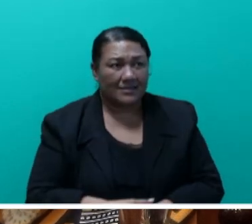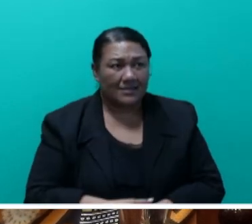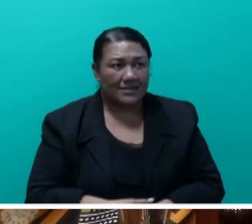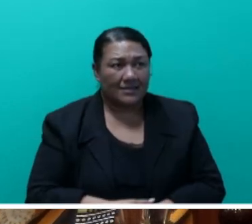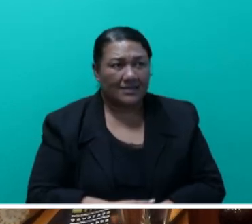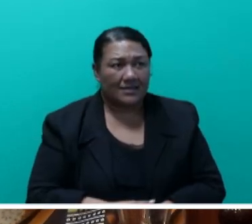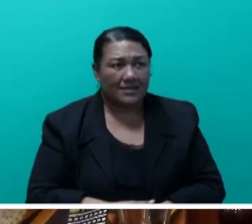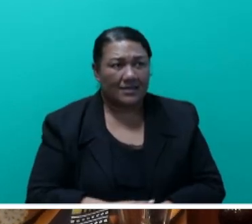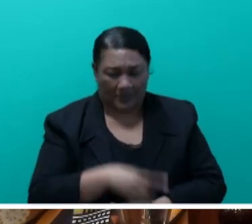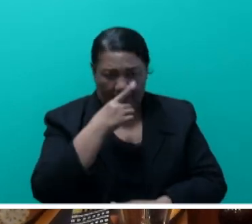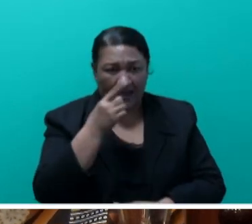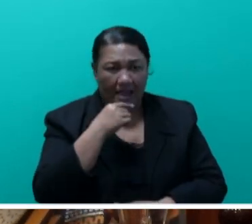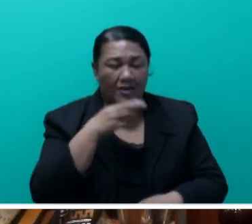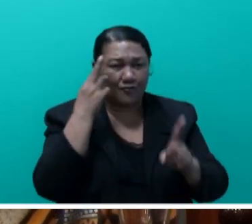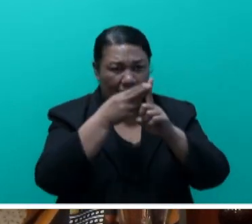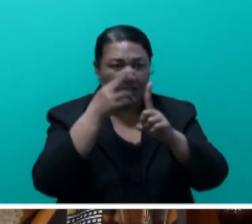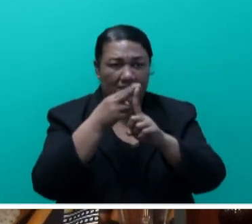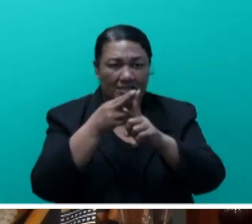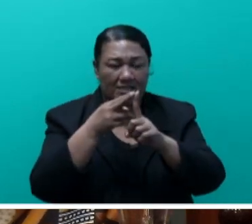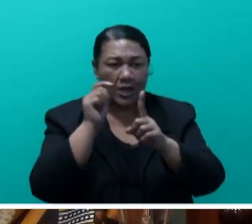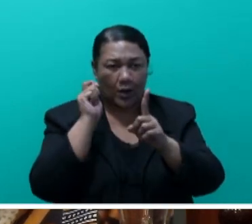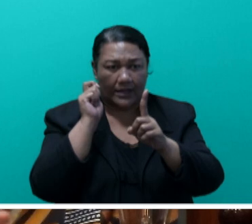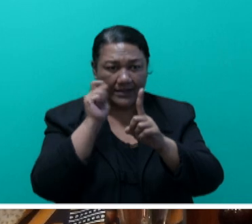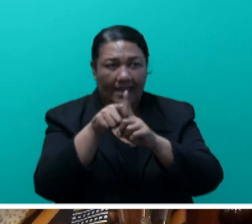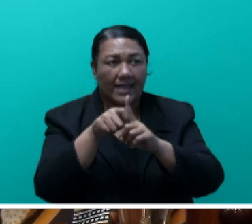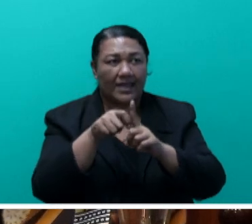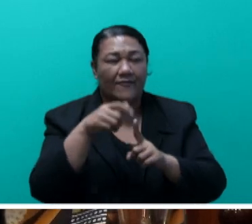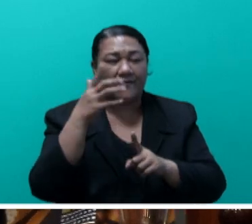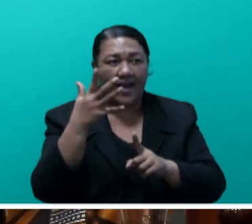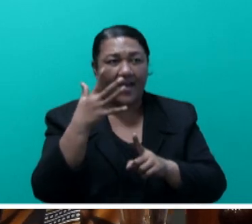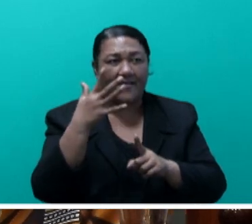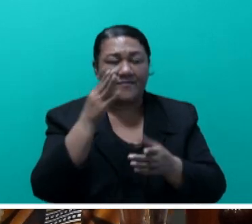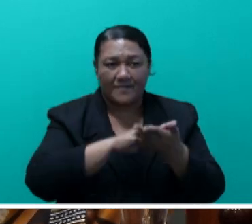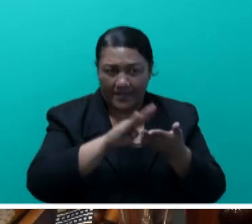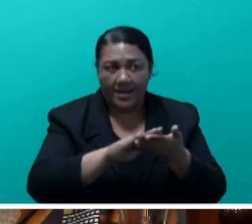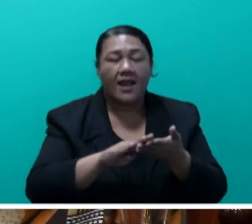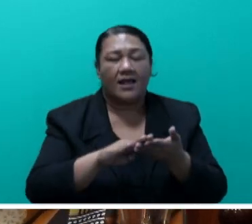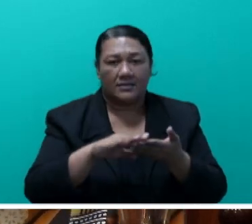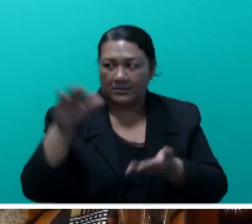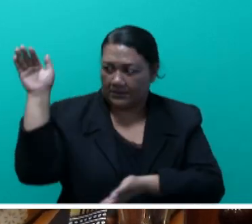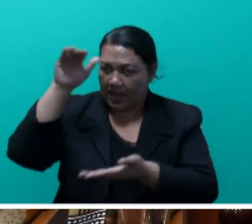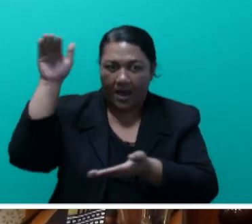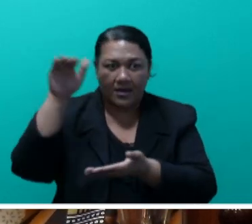easily reach our target. We need about 3.5 million tons to produce ethanol. So we